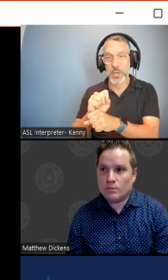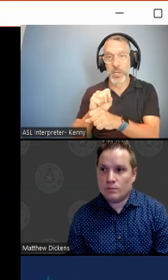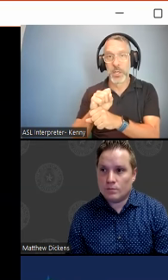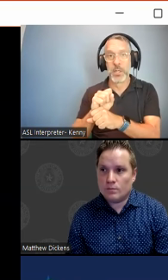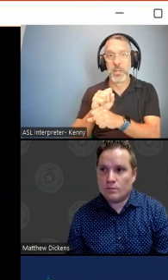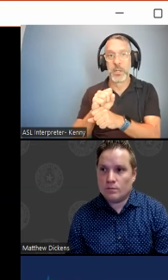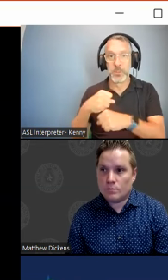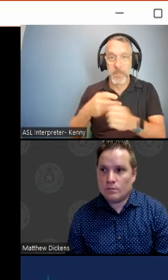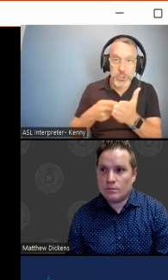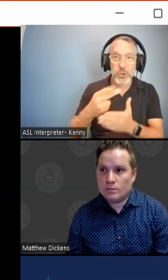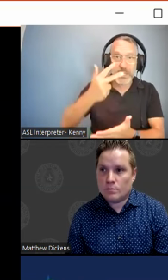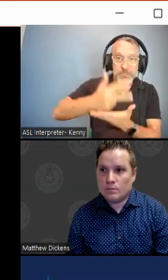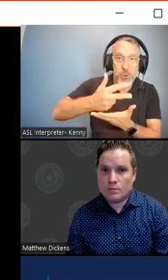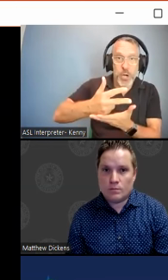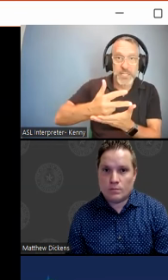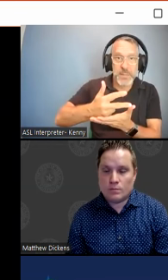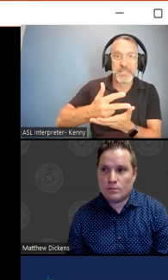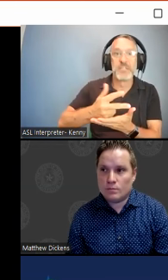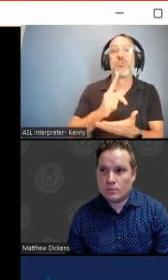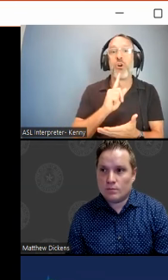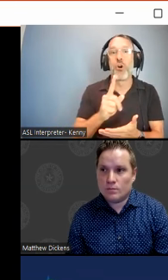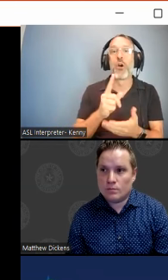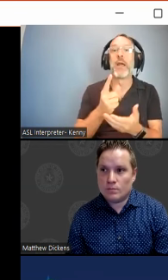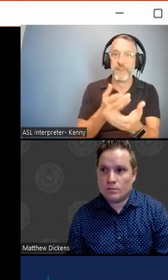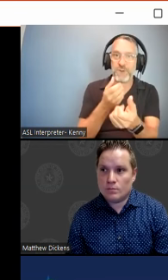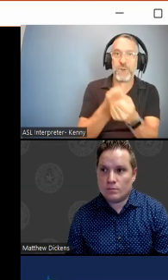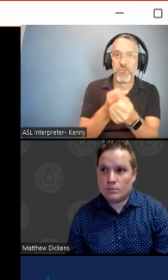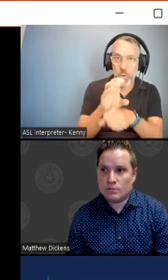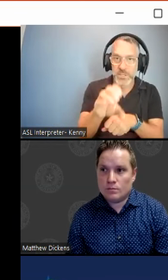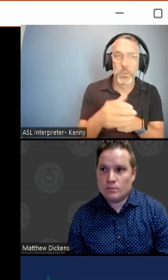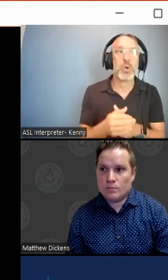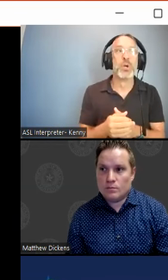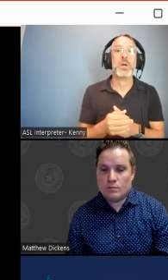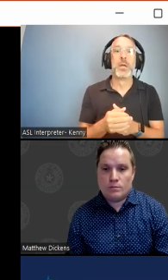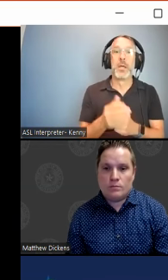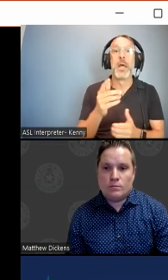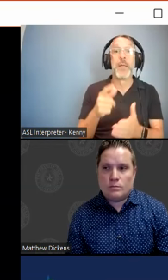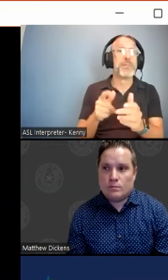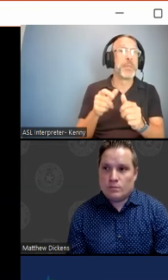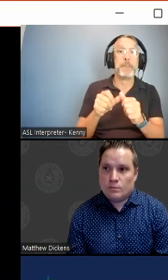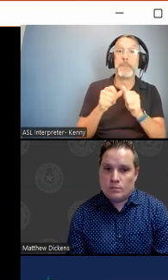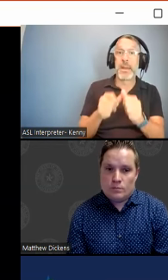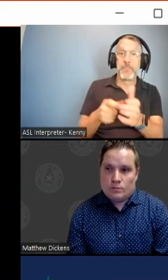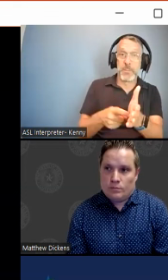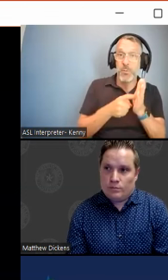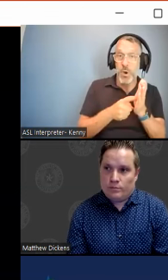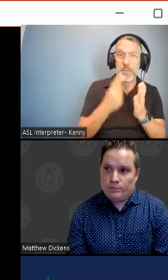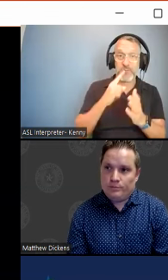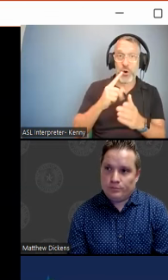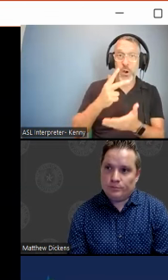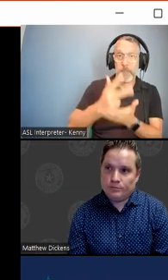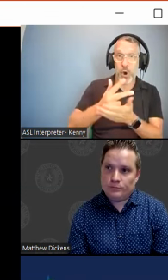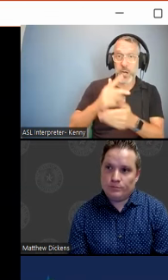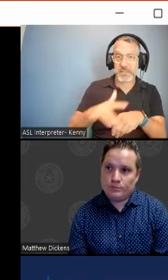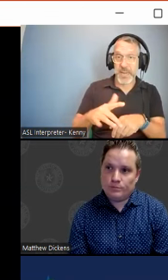that these parking spaces are enforceable. And the main requirement for an enforceable parking space is